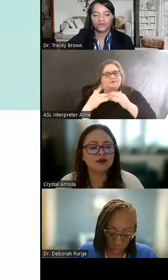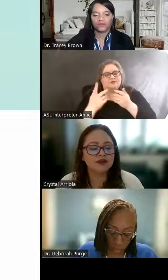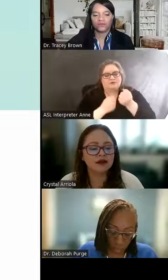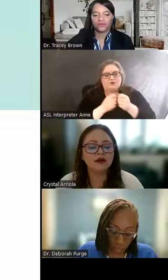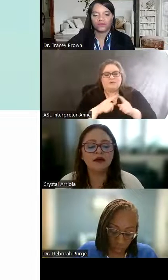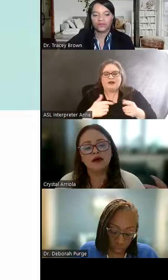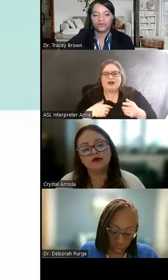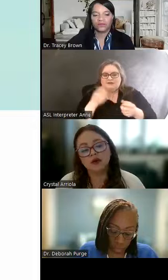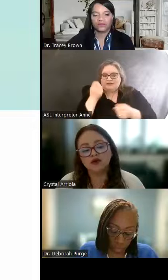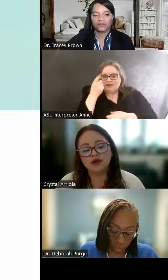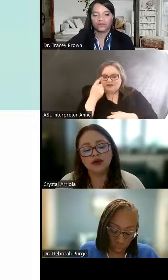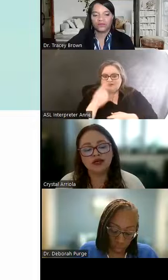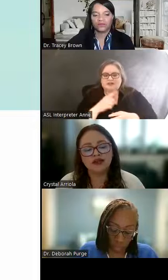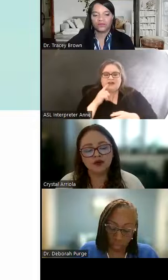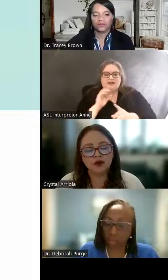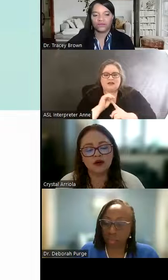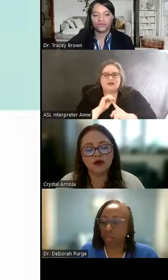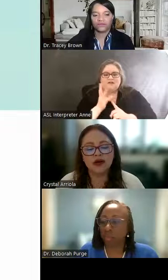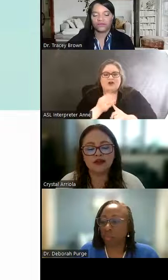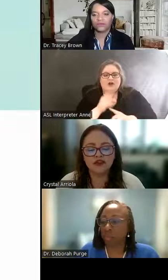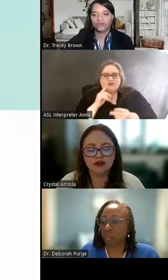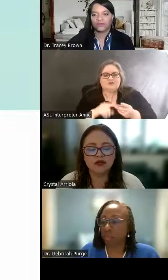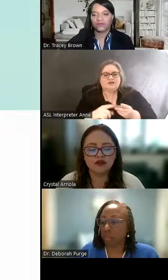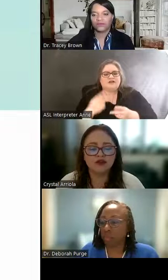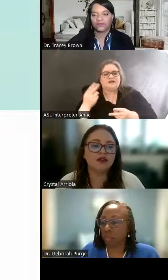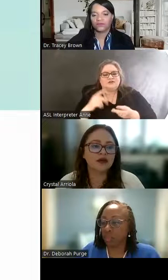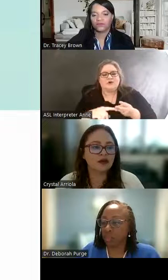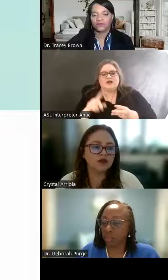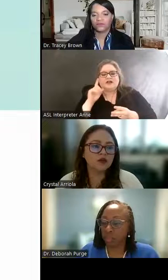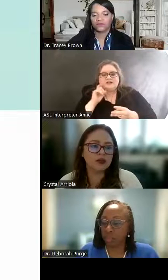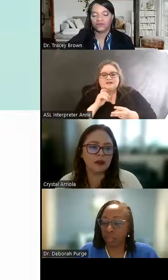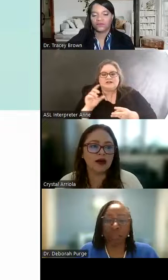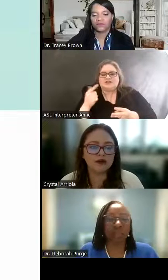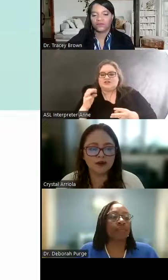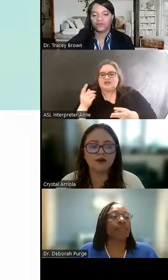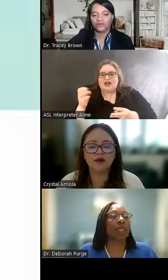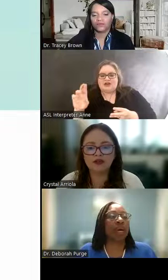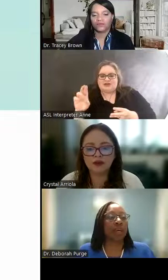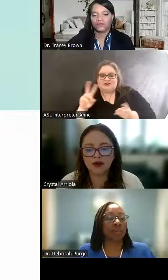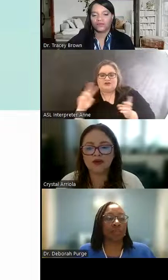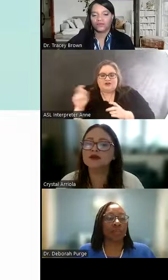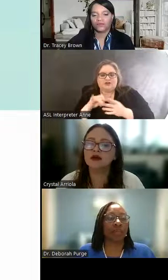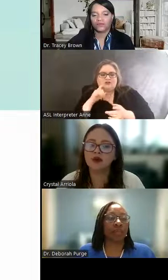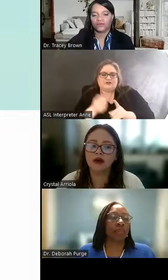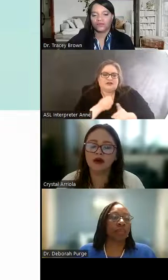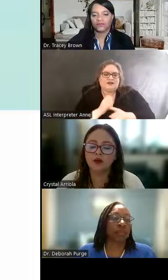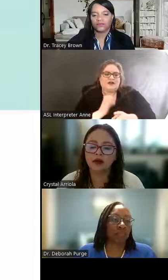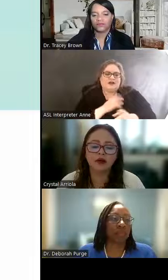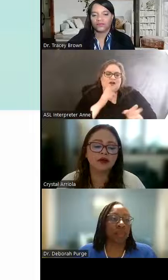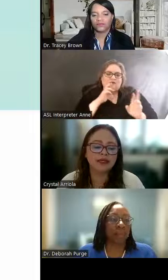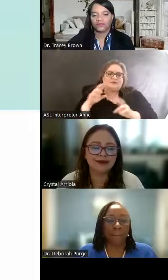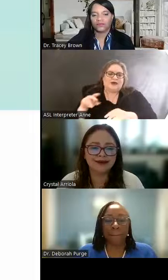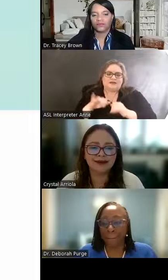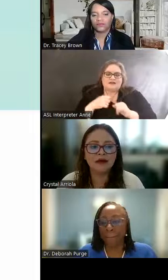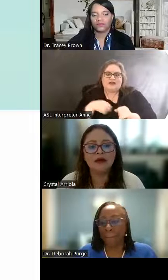an understanding of cultural, historical, and gender issues that could also be impacting some of our responses and the way that we